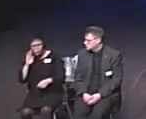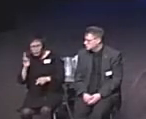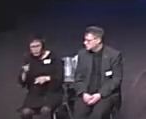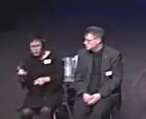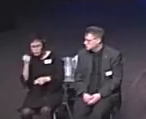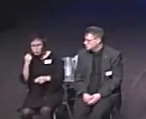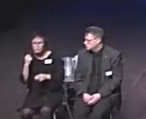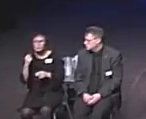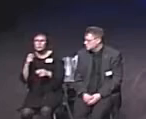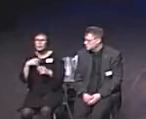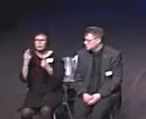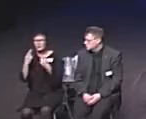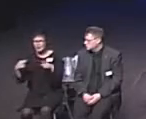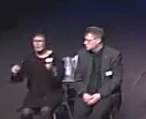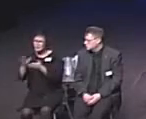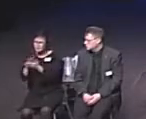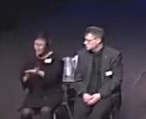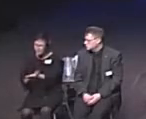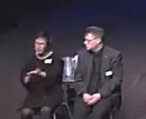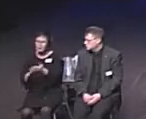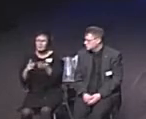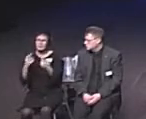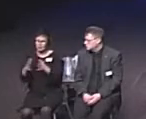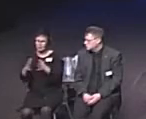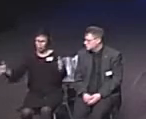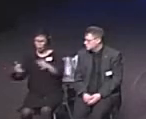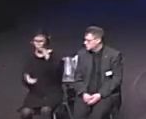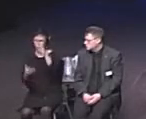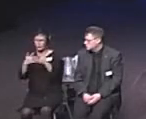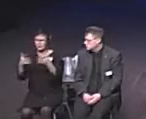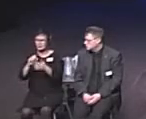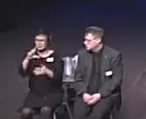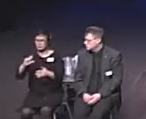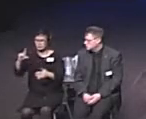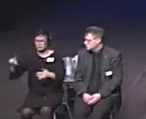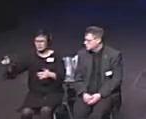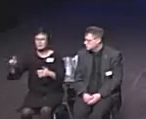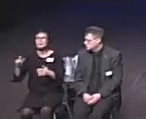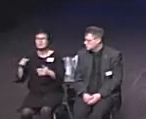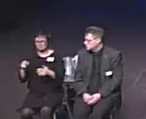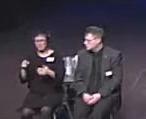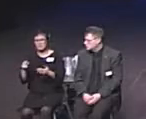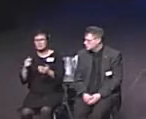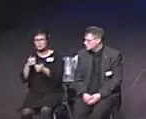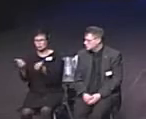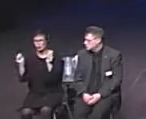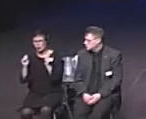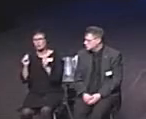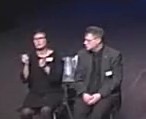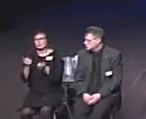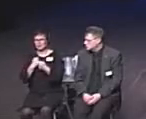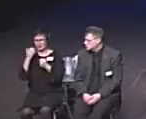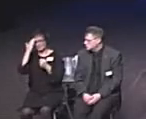in different kind of colors and different sizes of the text to make it as accessible for everyone. All